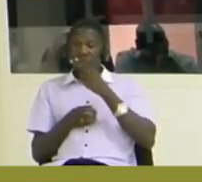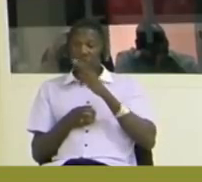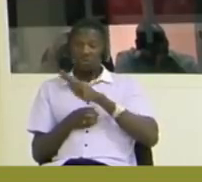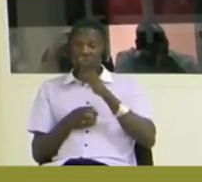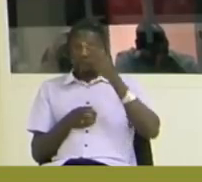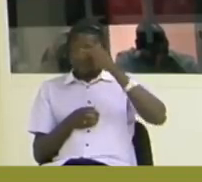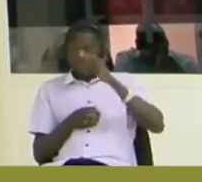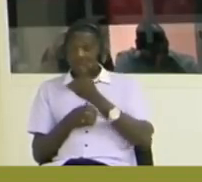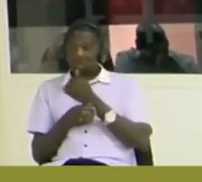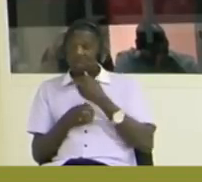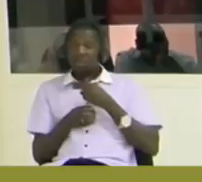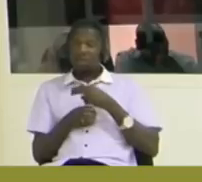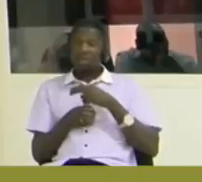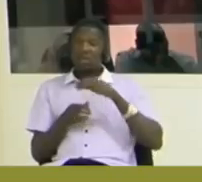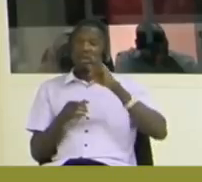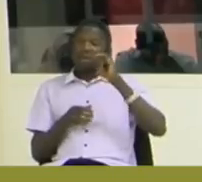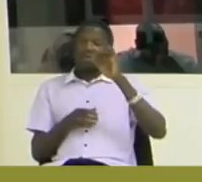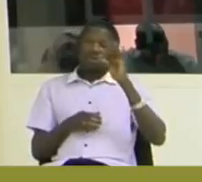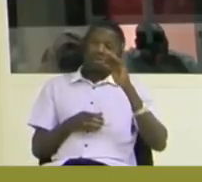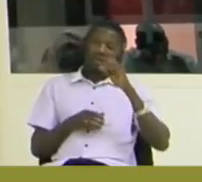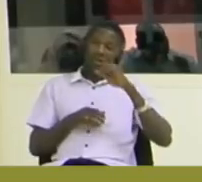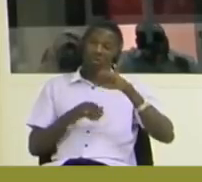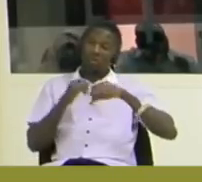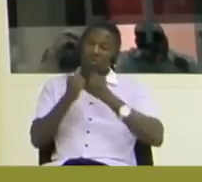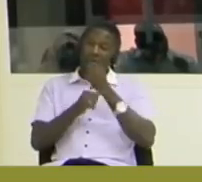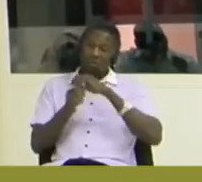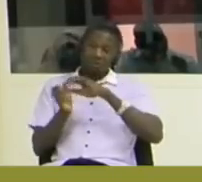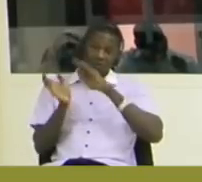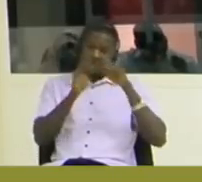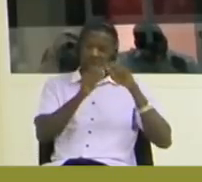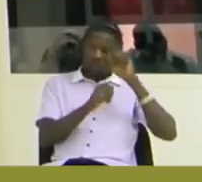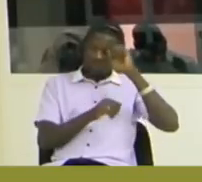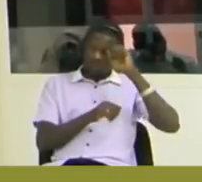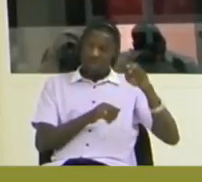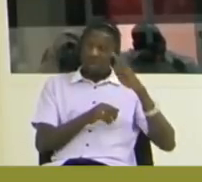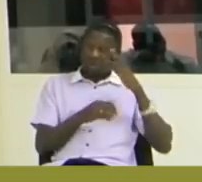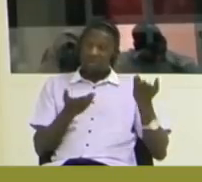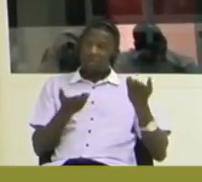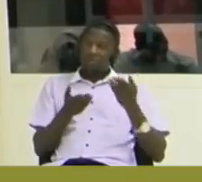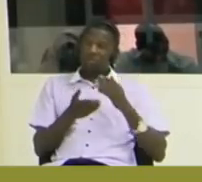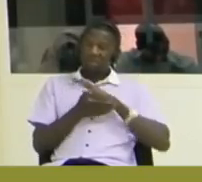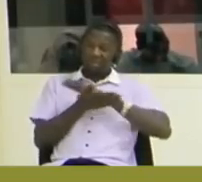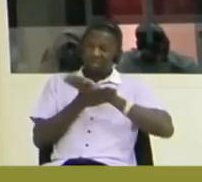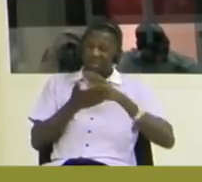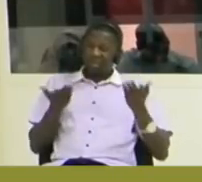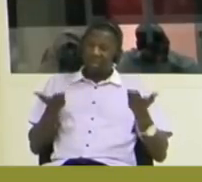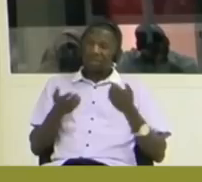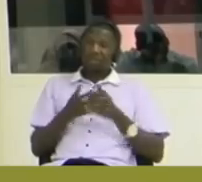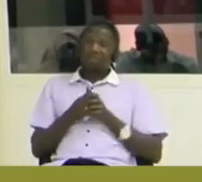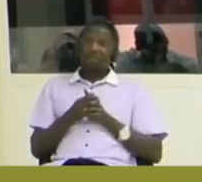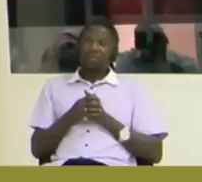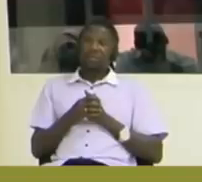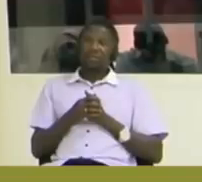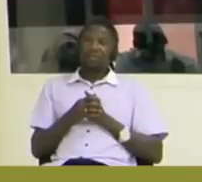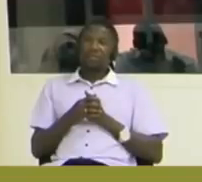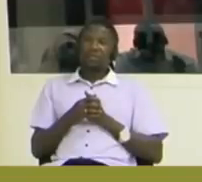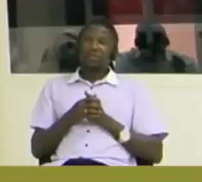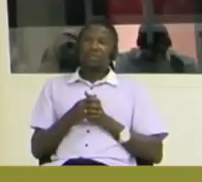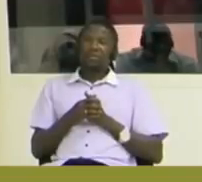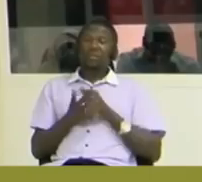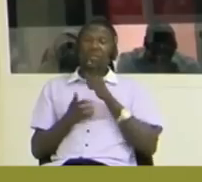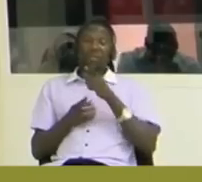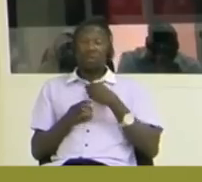order to clear the scene, to set the stage for the assassination? That one I deny, yes.